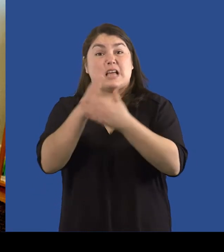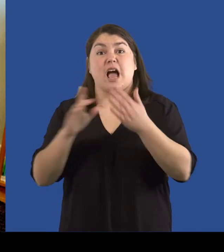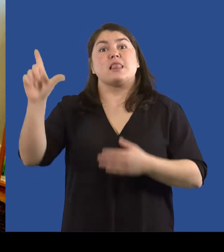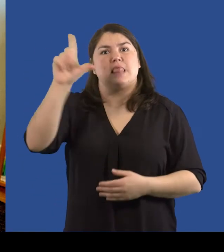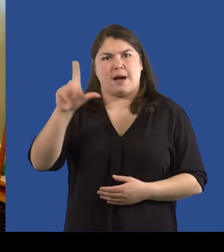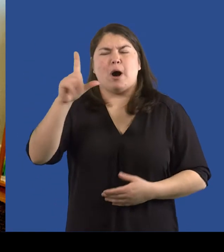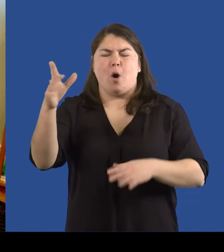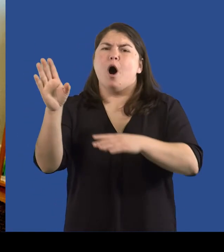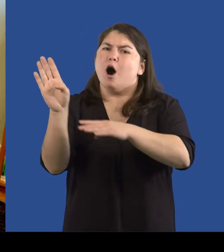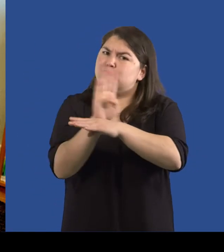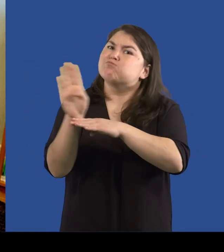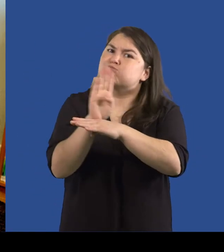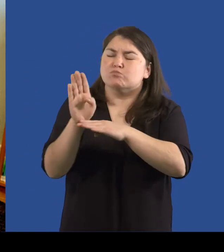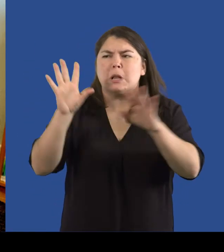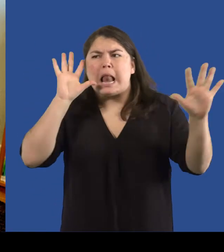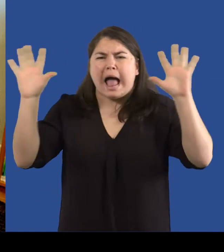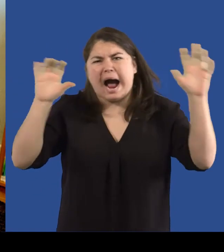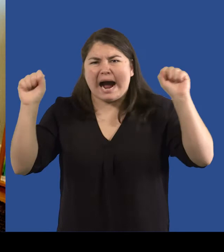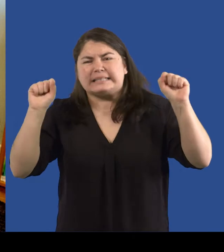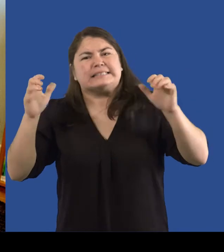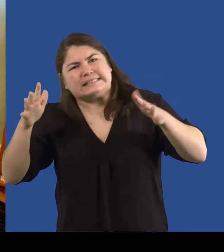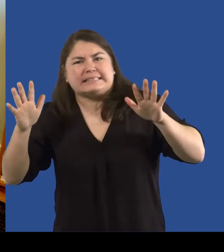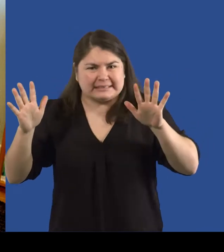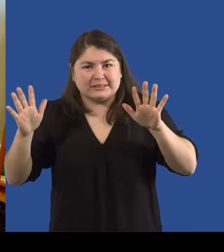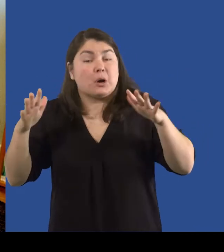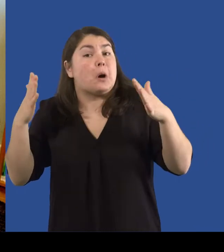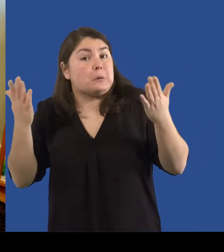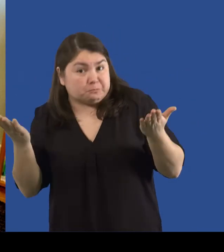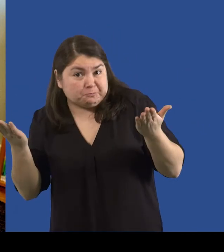Sometimes the library is very busy and loud.